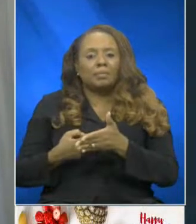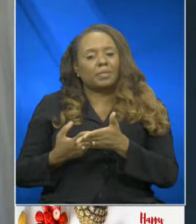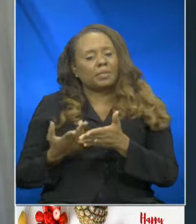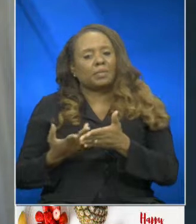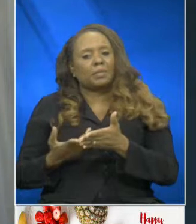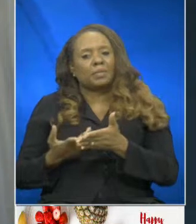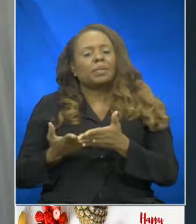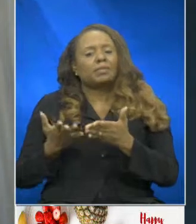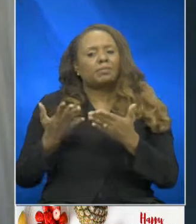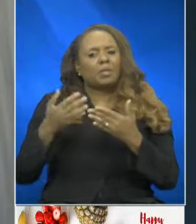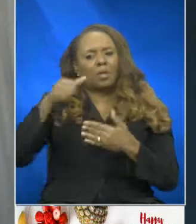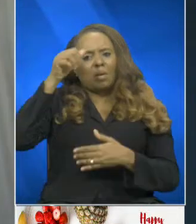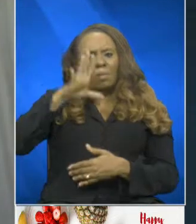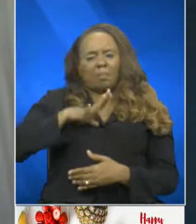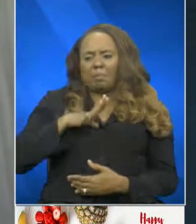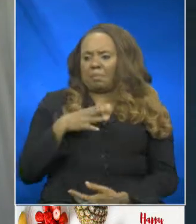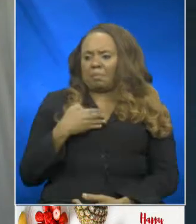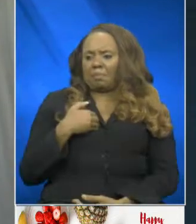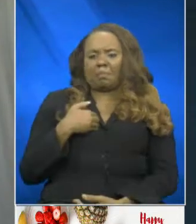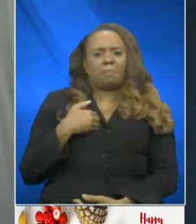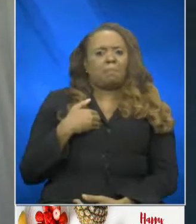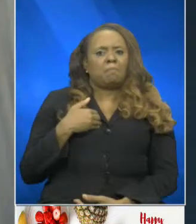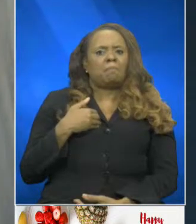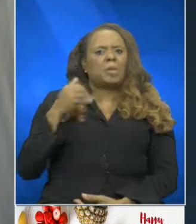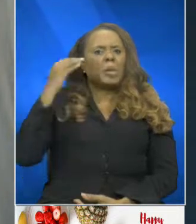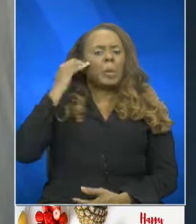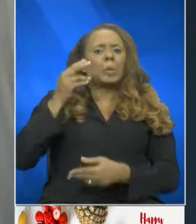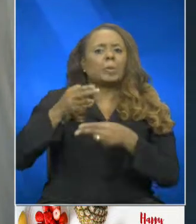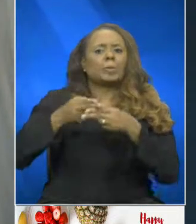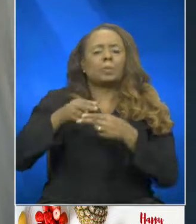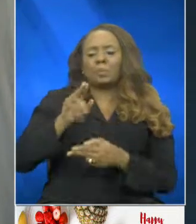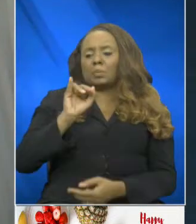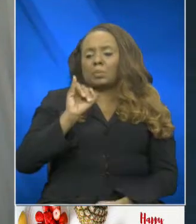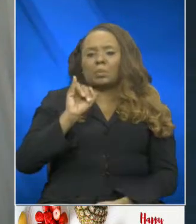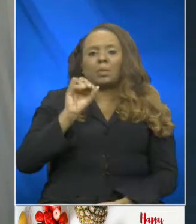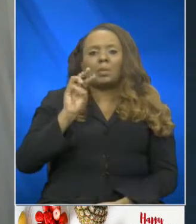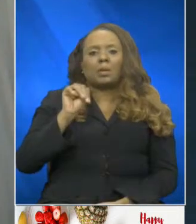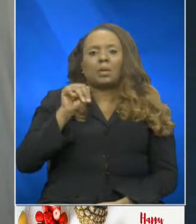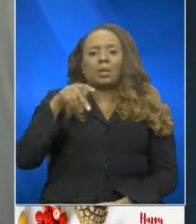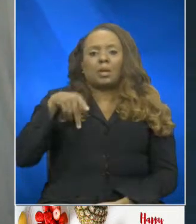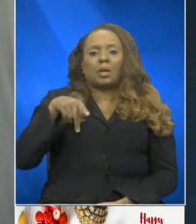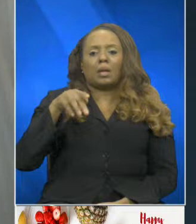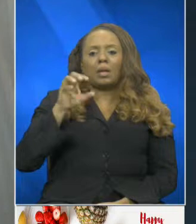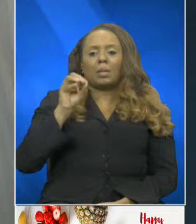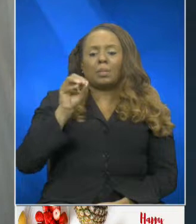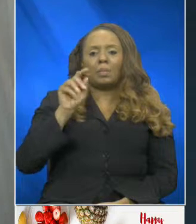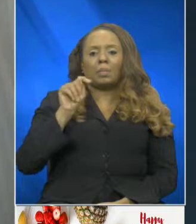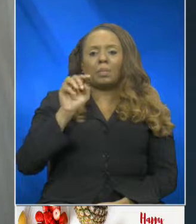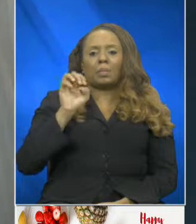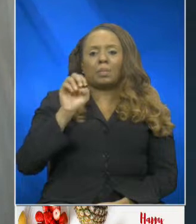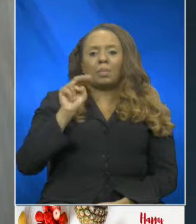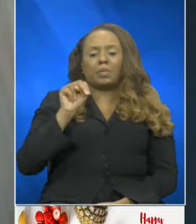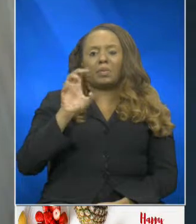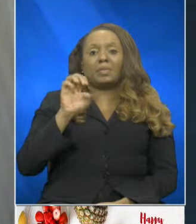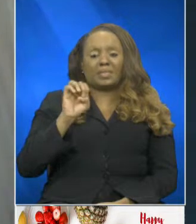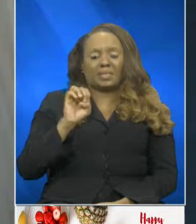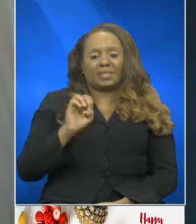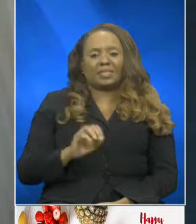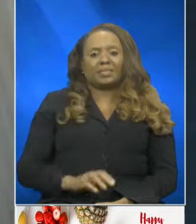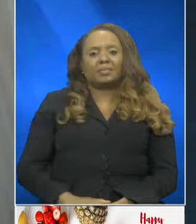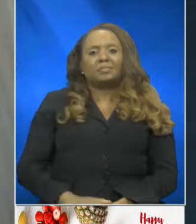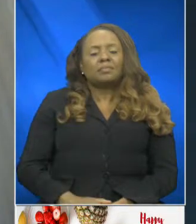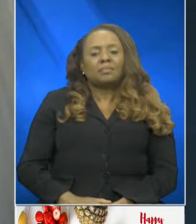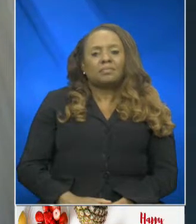that, then you go to your doctor and you ask, can you put on an alternative medication? Because there